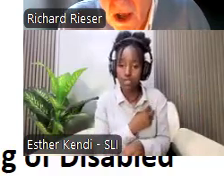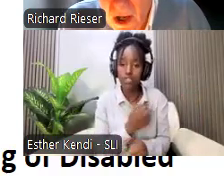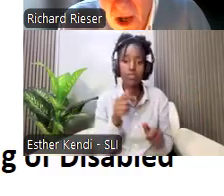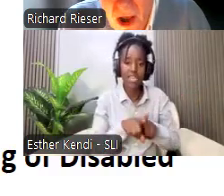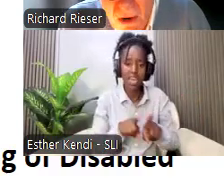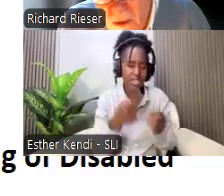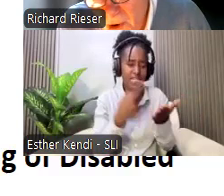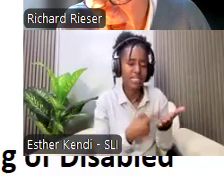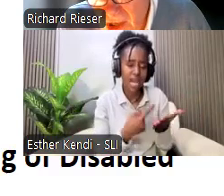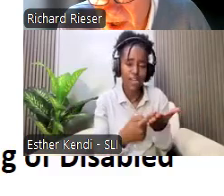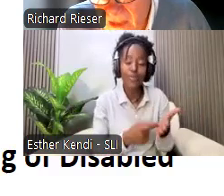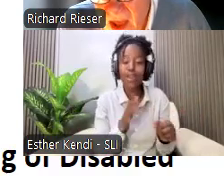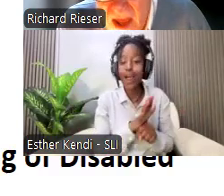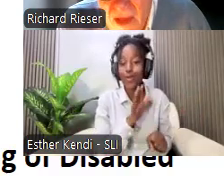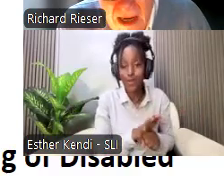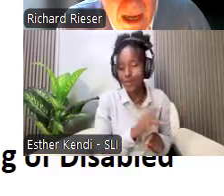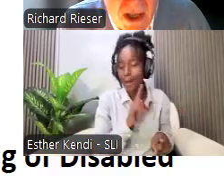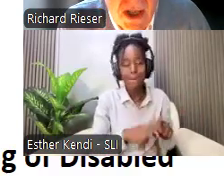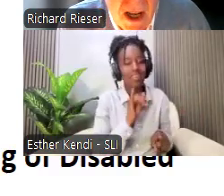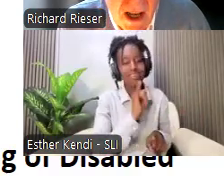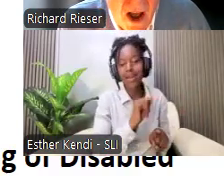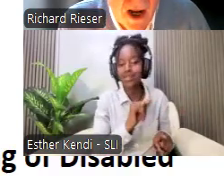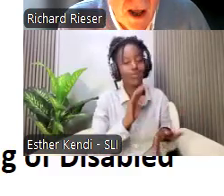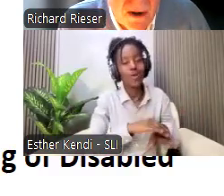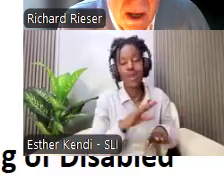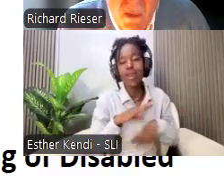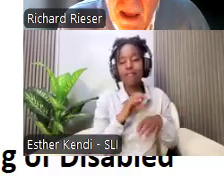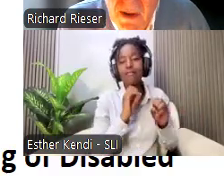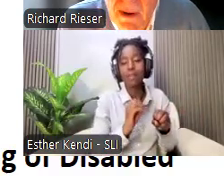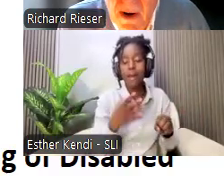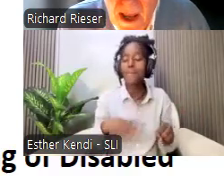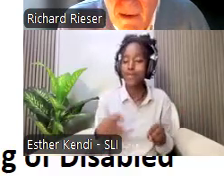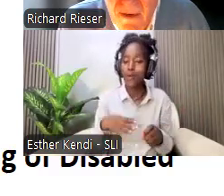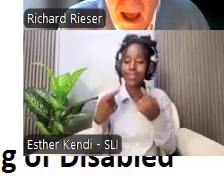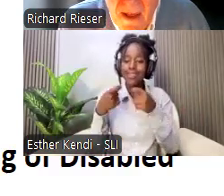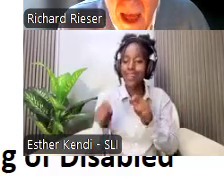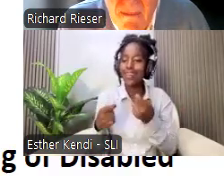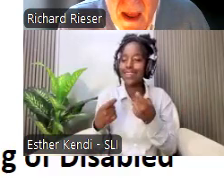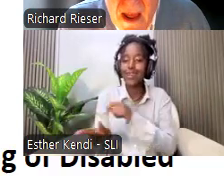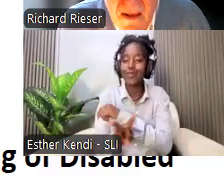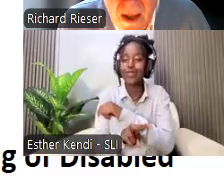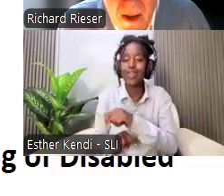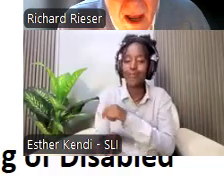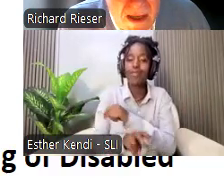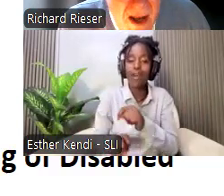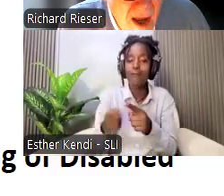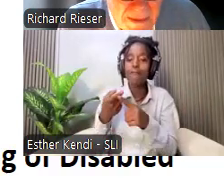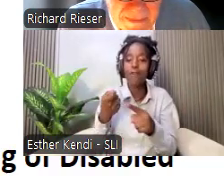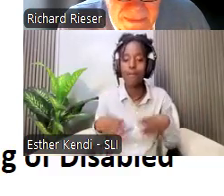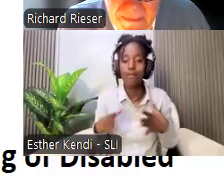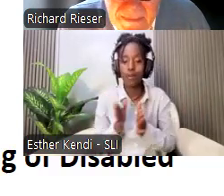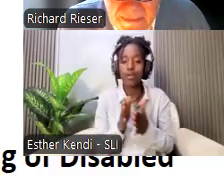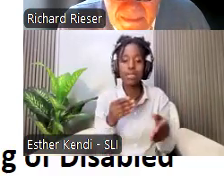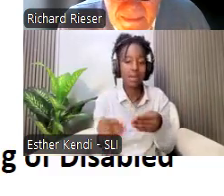not co-production. That is stealing our clothes, and we have to be very careful about that. Thank you. Next